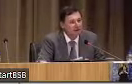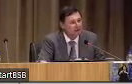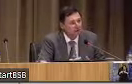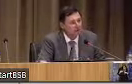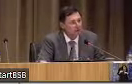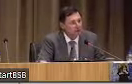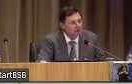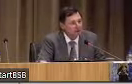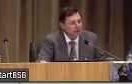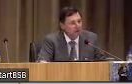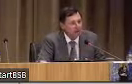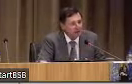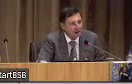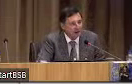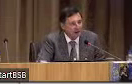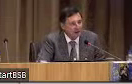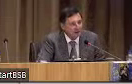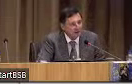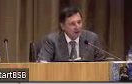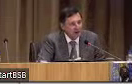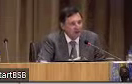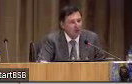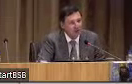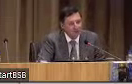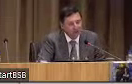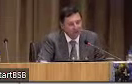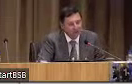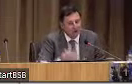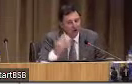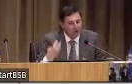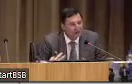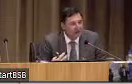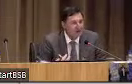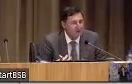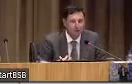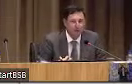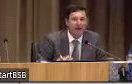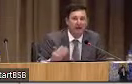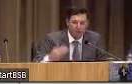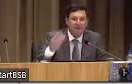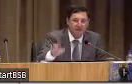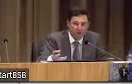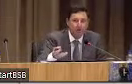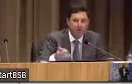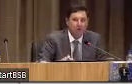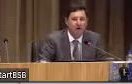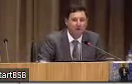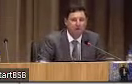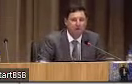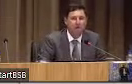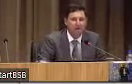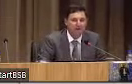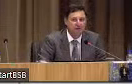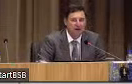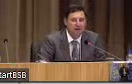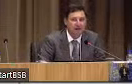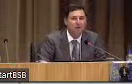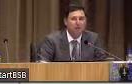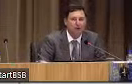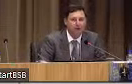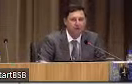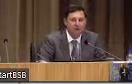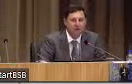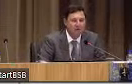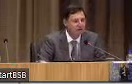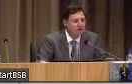success of this project, because from that collaboration, there was the possibility from HC in Porto Alegre,